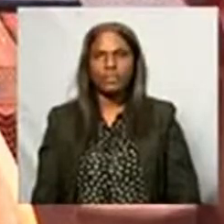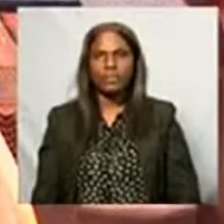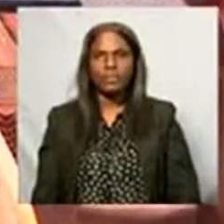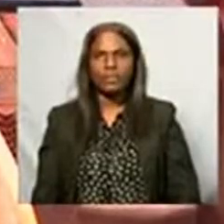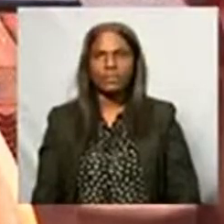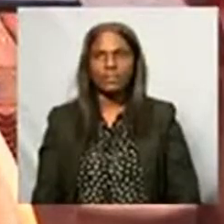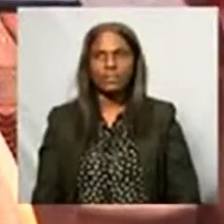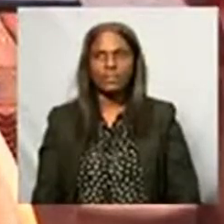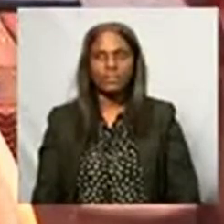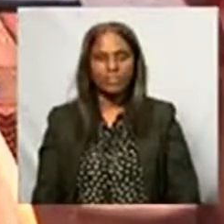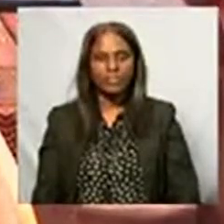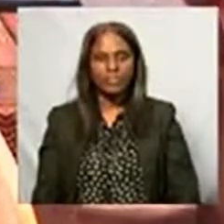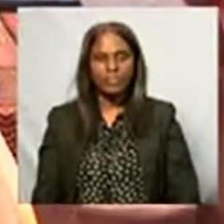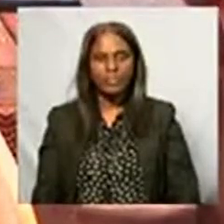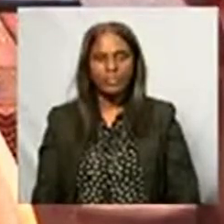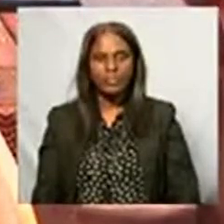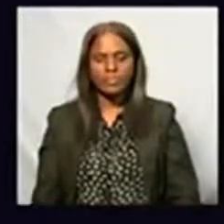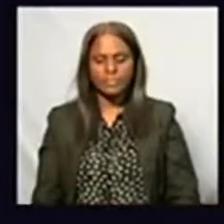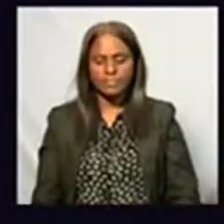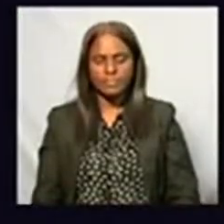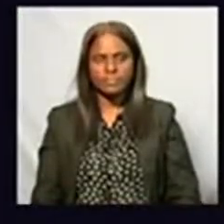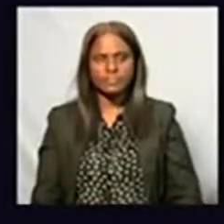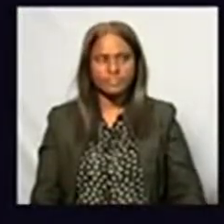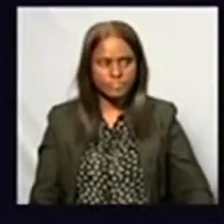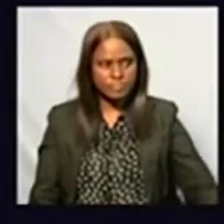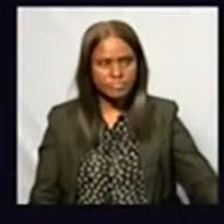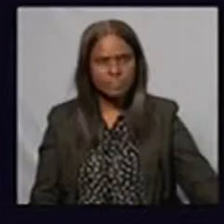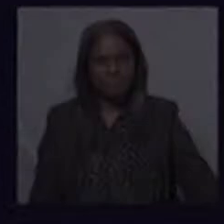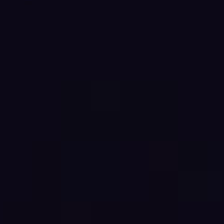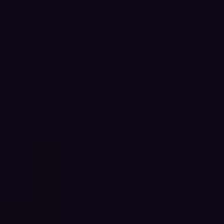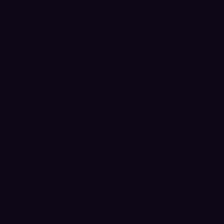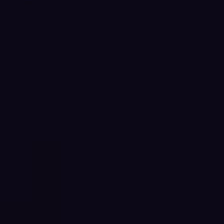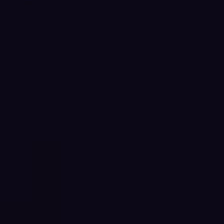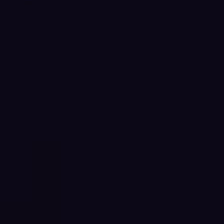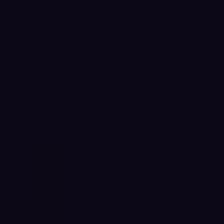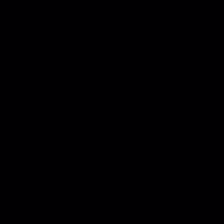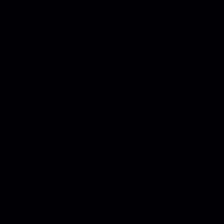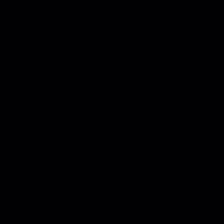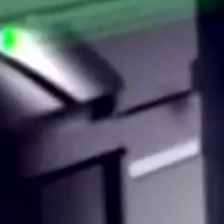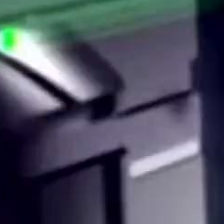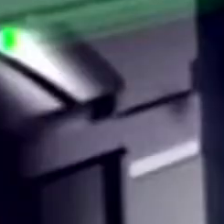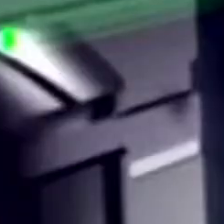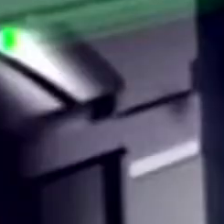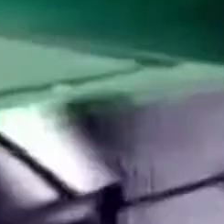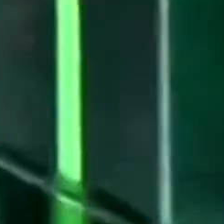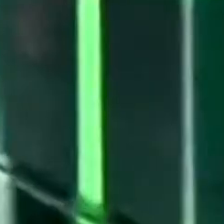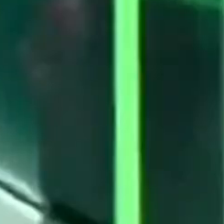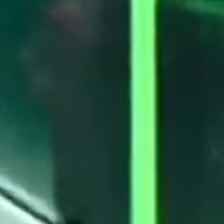Next motion, the Honorable Member for Chimba Bilonga.